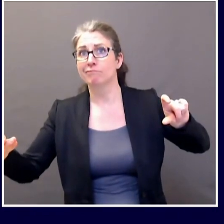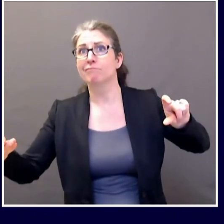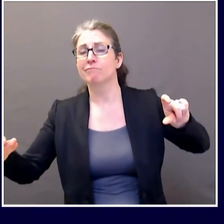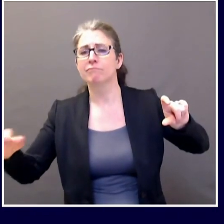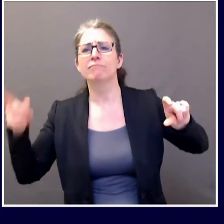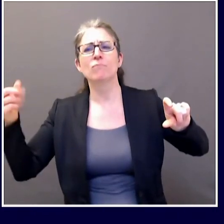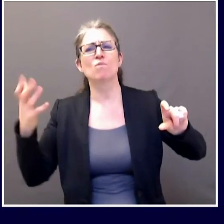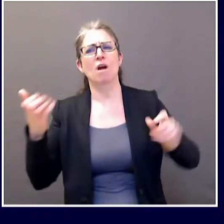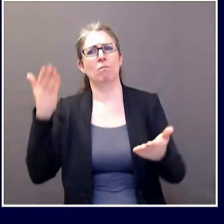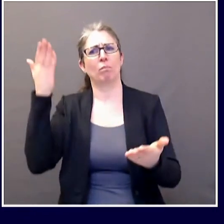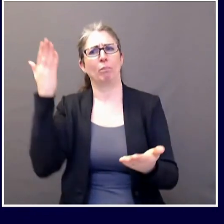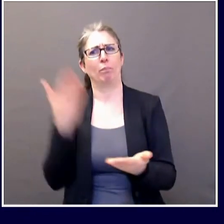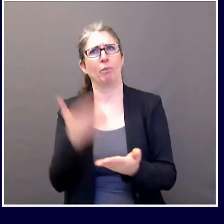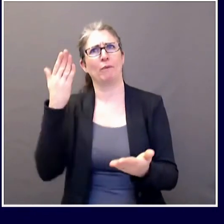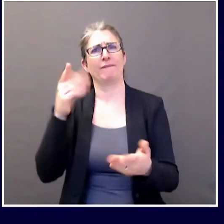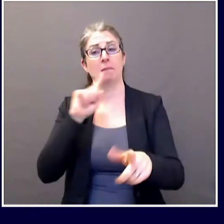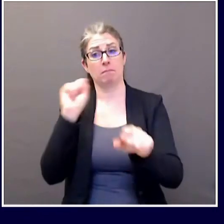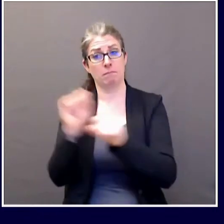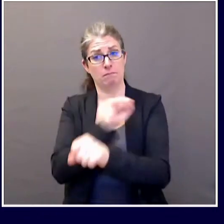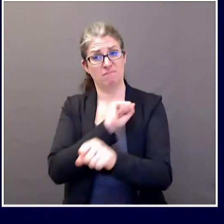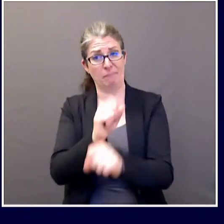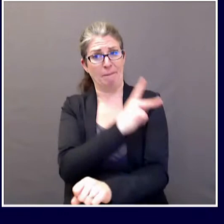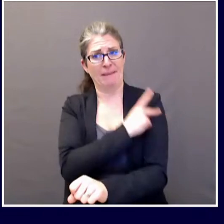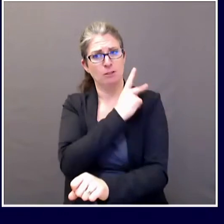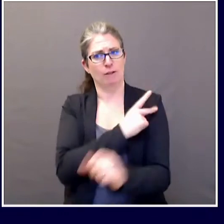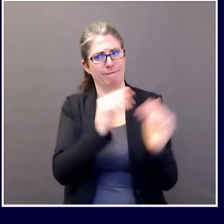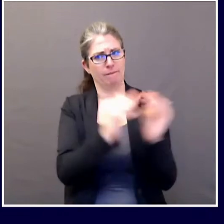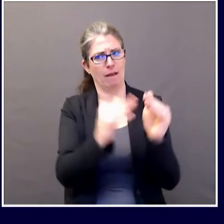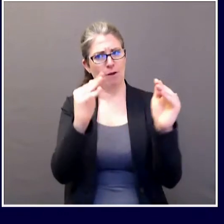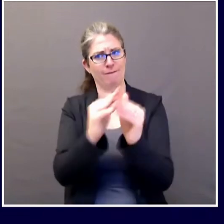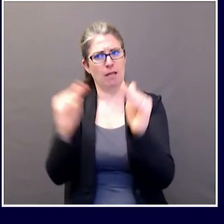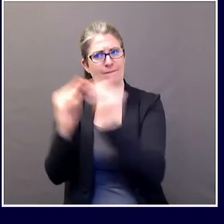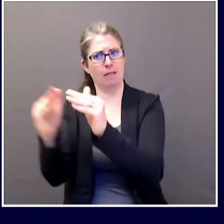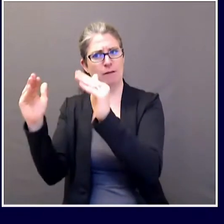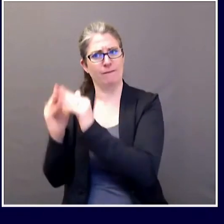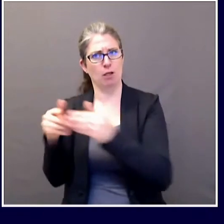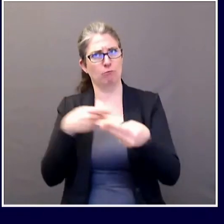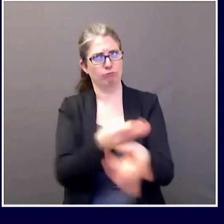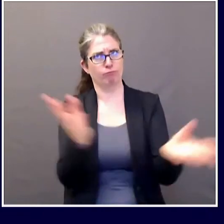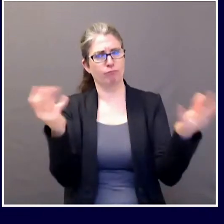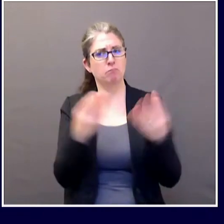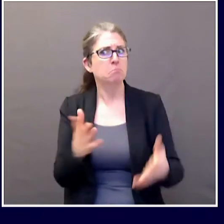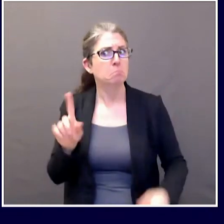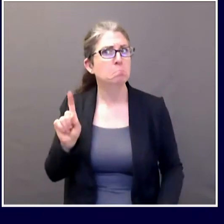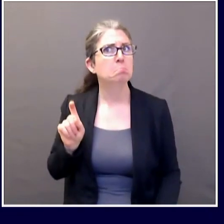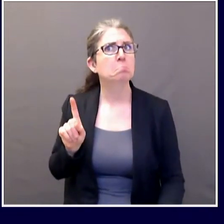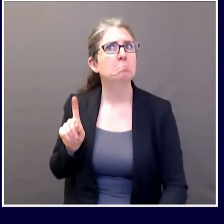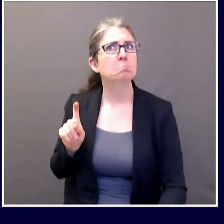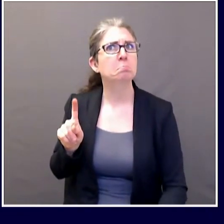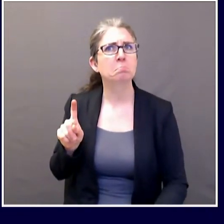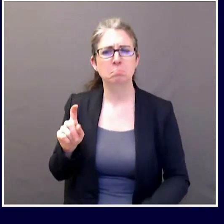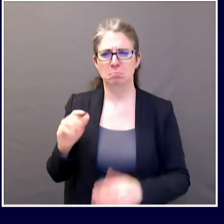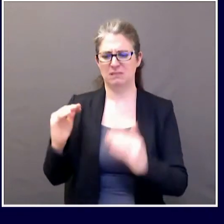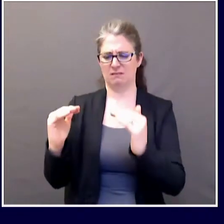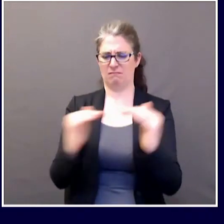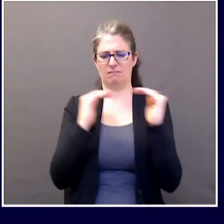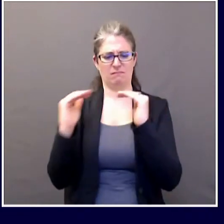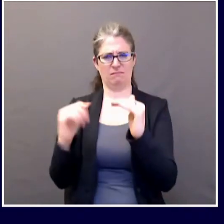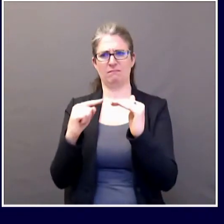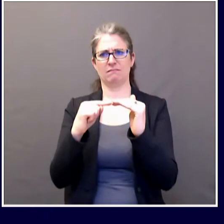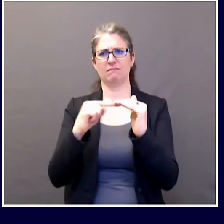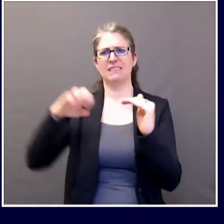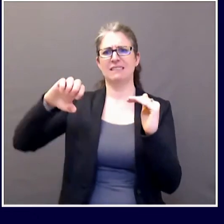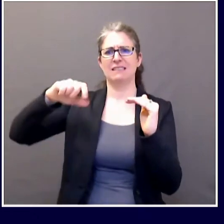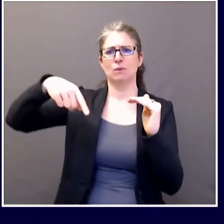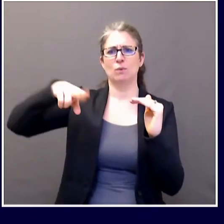and how equity is considered when the state's deciding which providers to allocate vaccines to. Sure. Jessica, just to